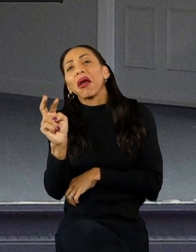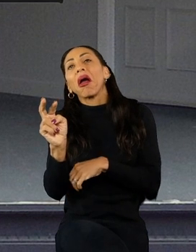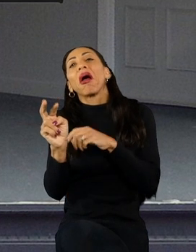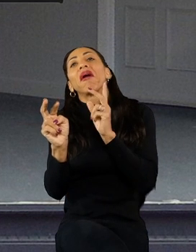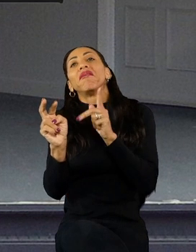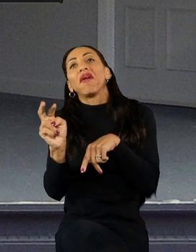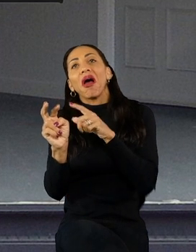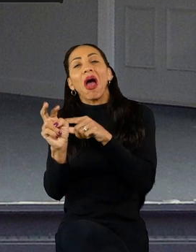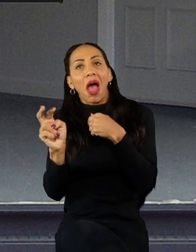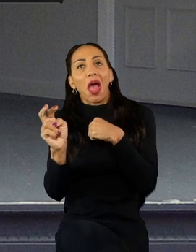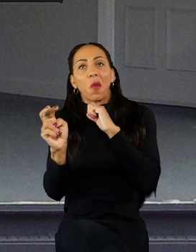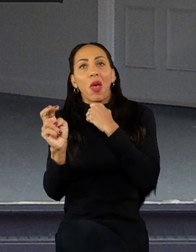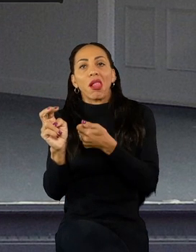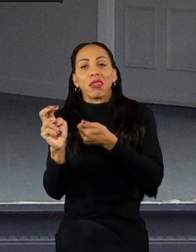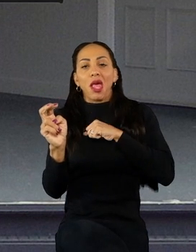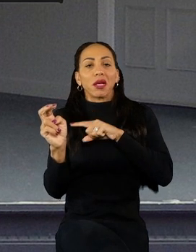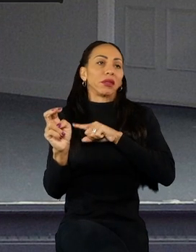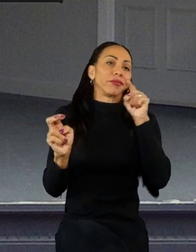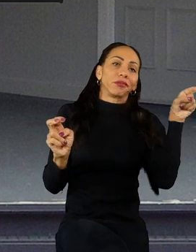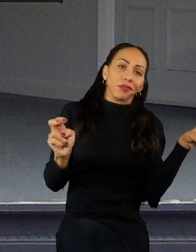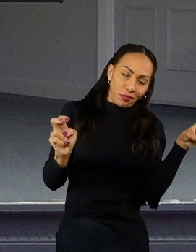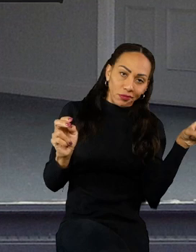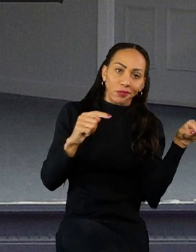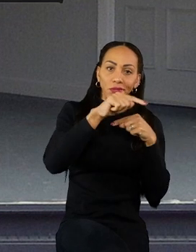passive audience can see them there.